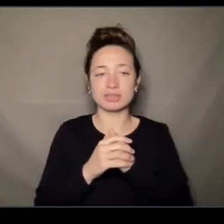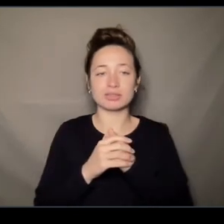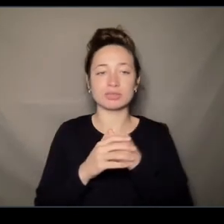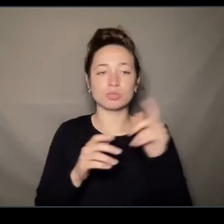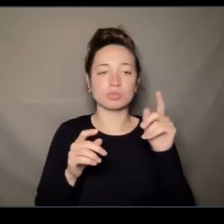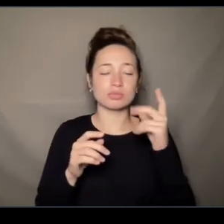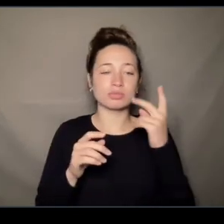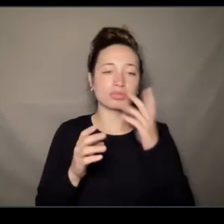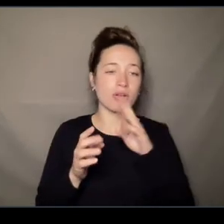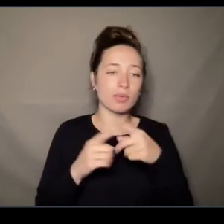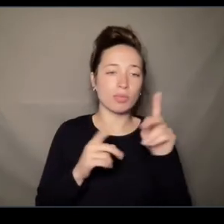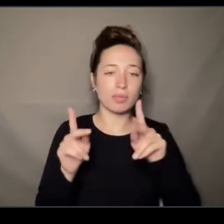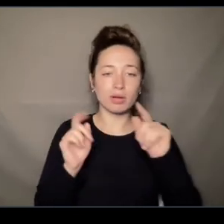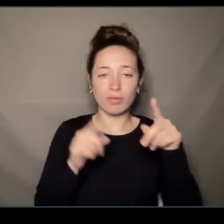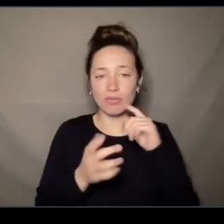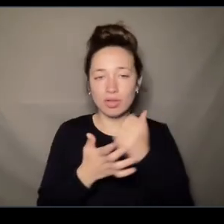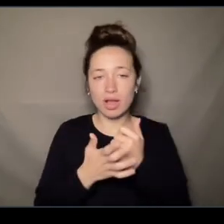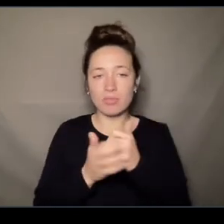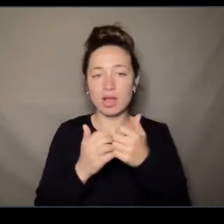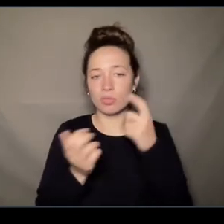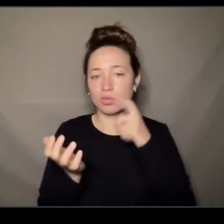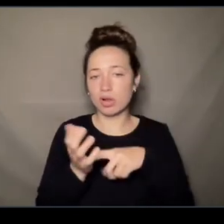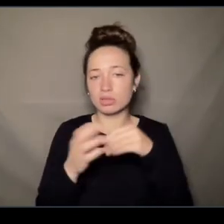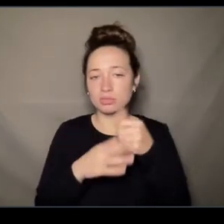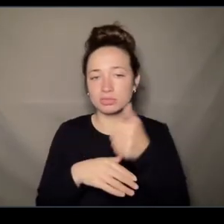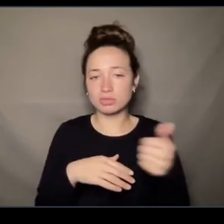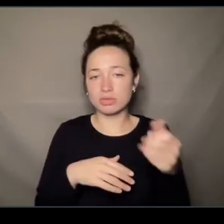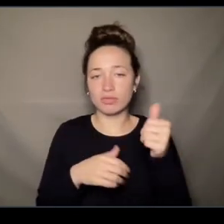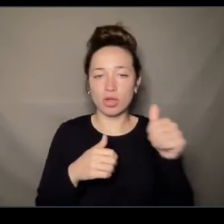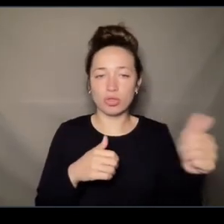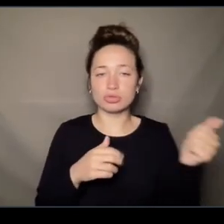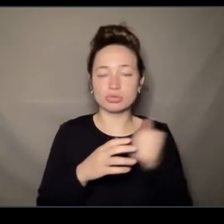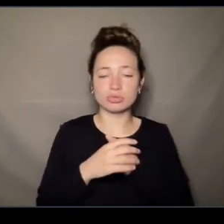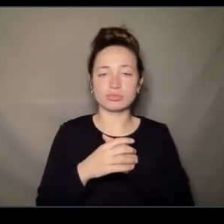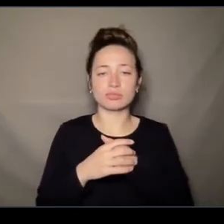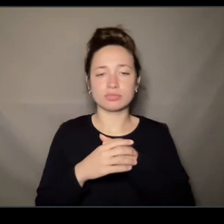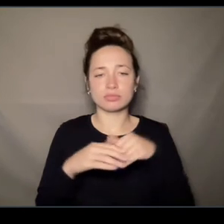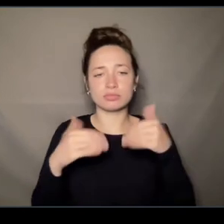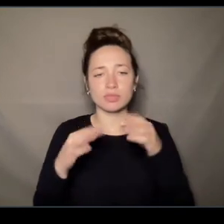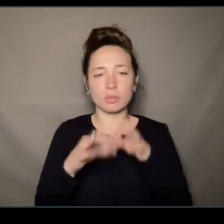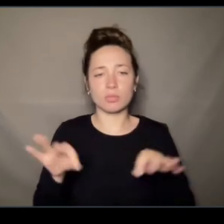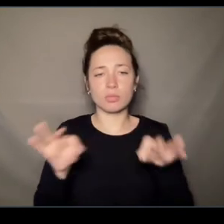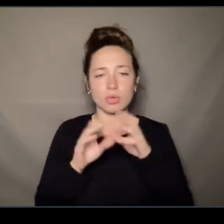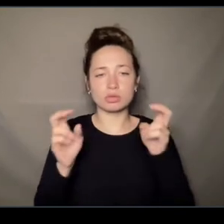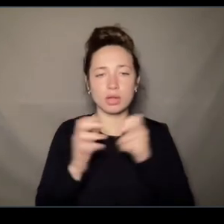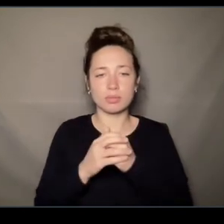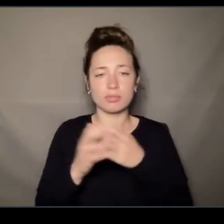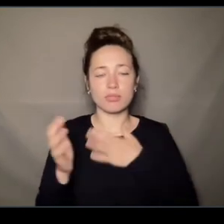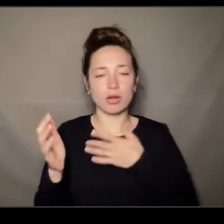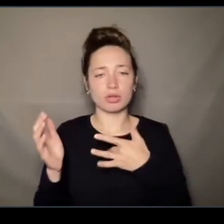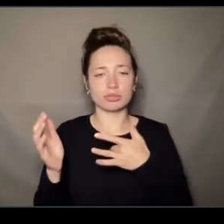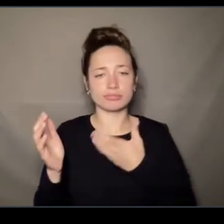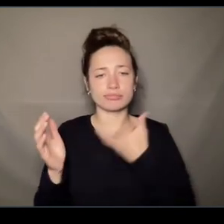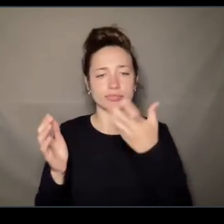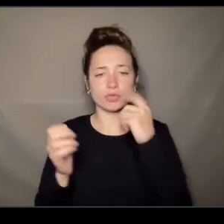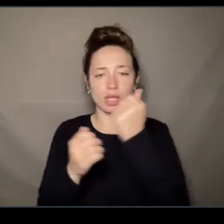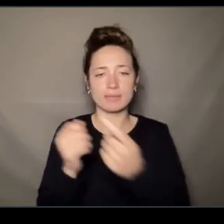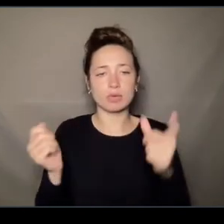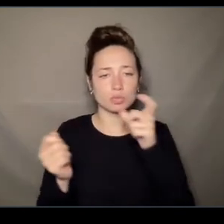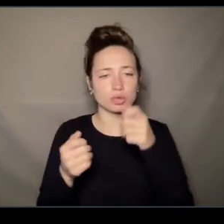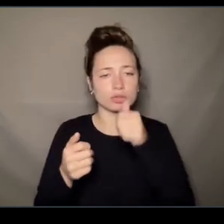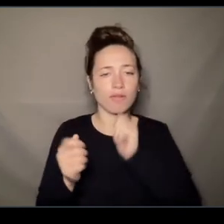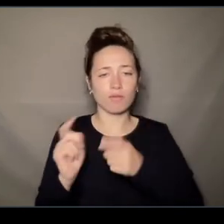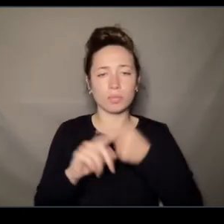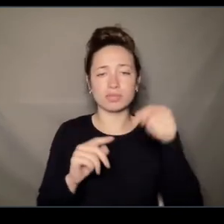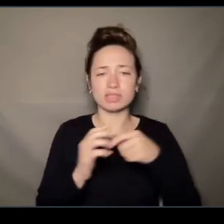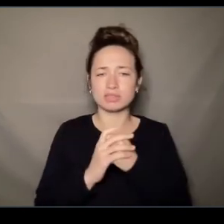where people can go for help, how to recognize it in themselves and in others. It's such an important topic. My heart goes out